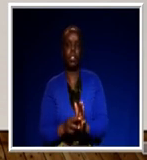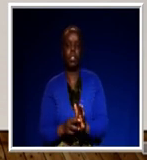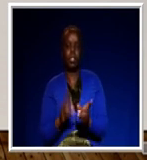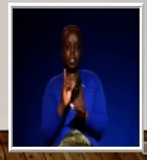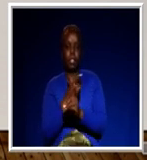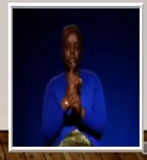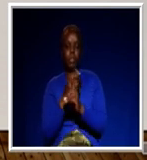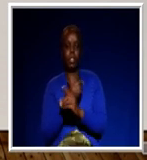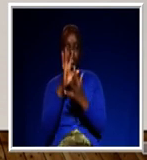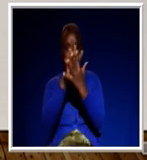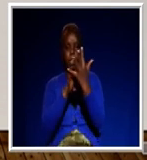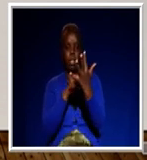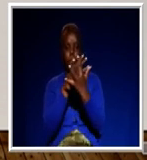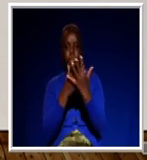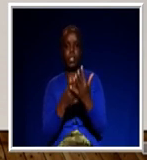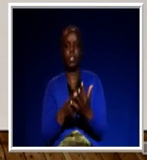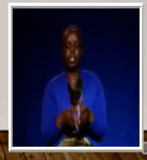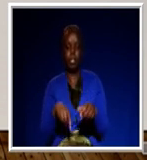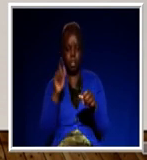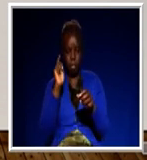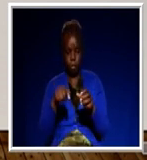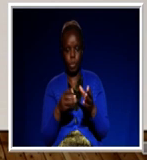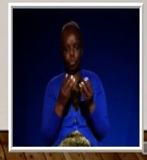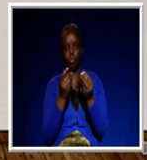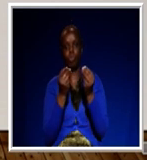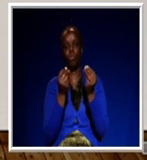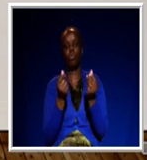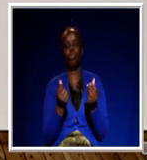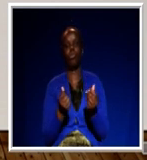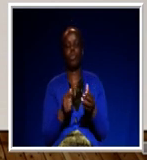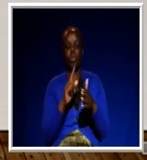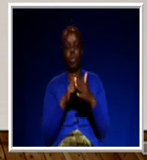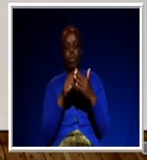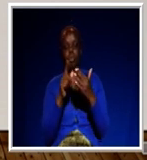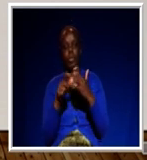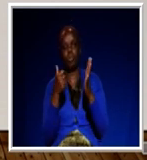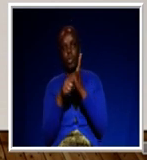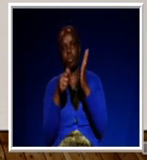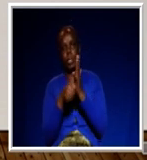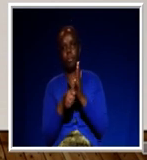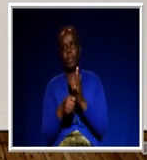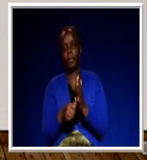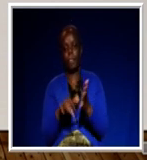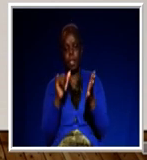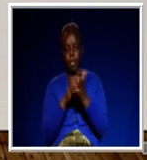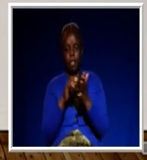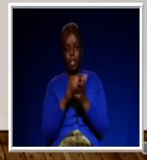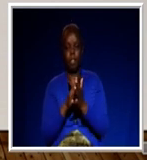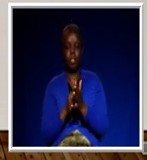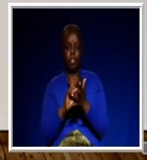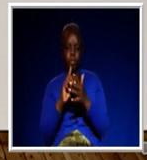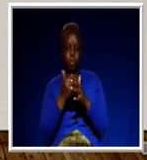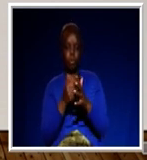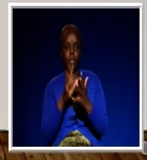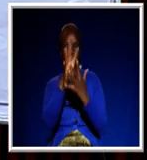different graphs, and you should be able to solve numerical problems that is from